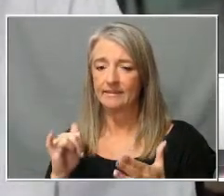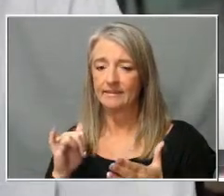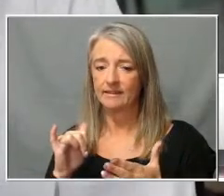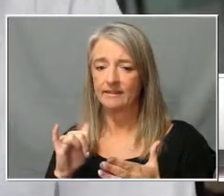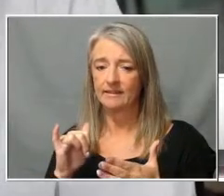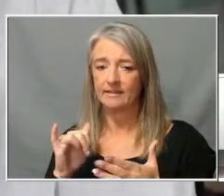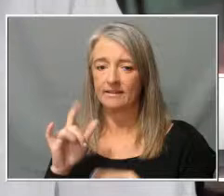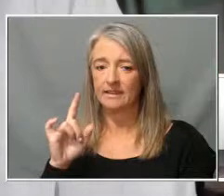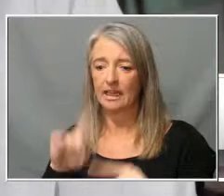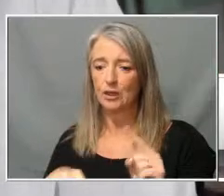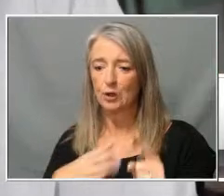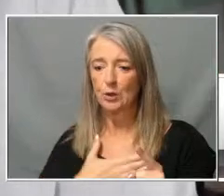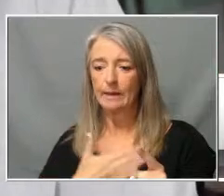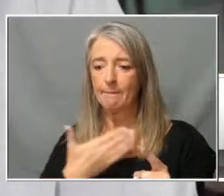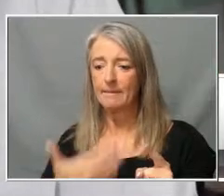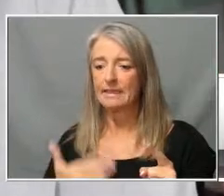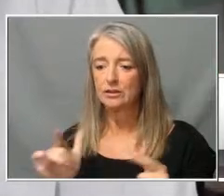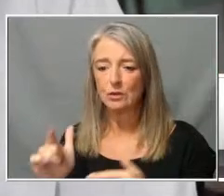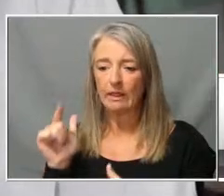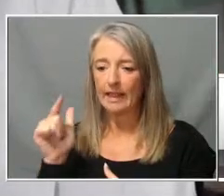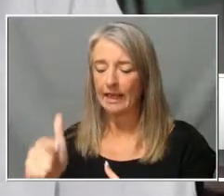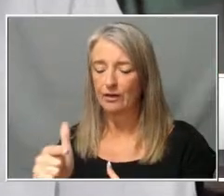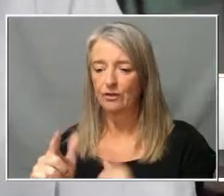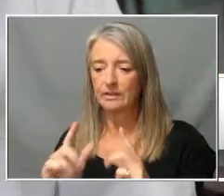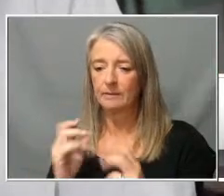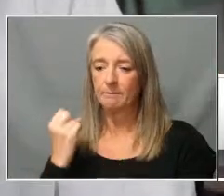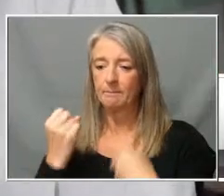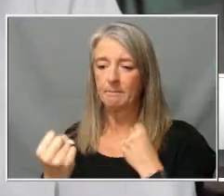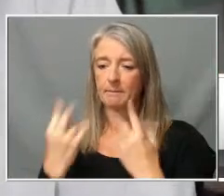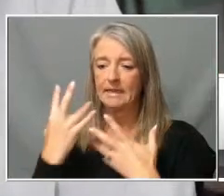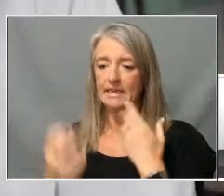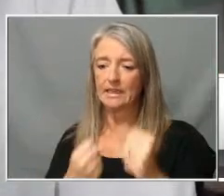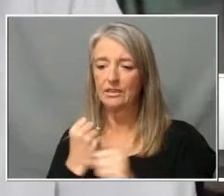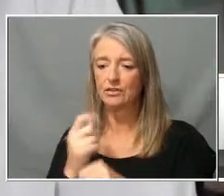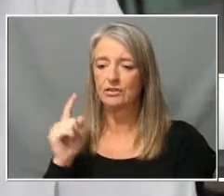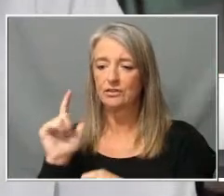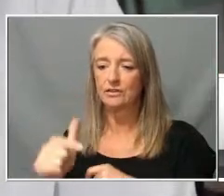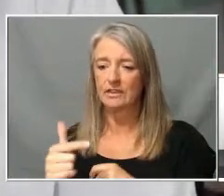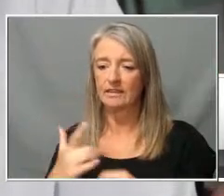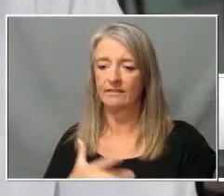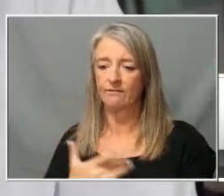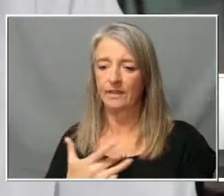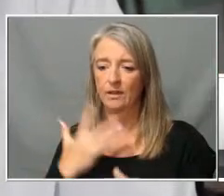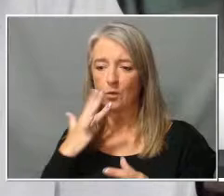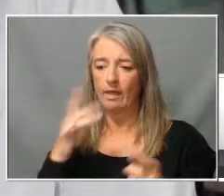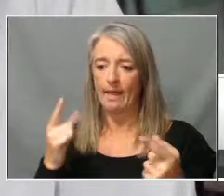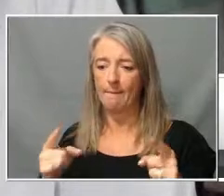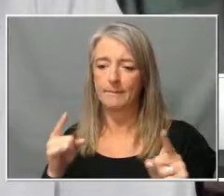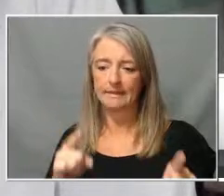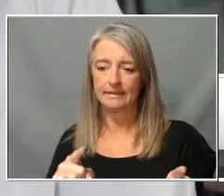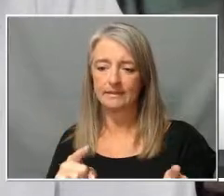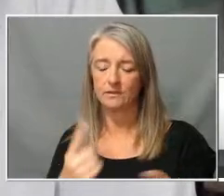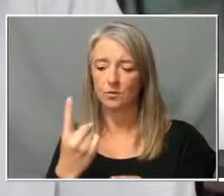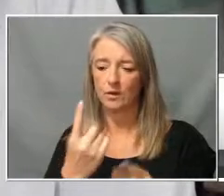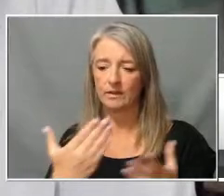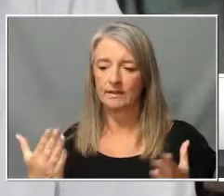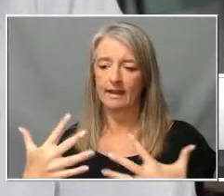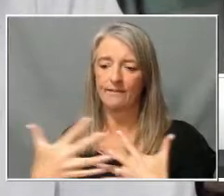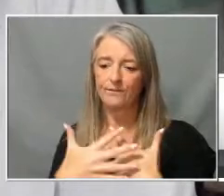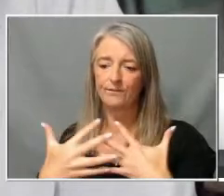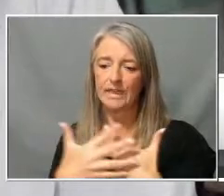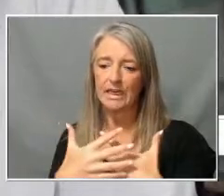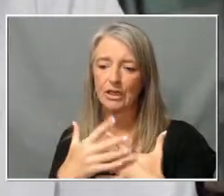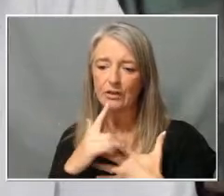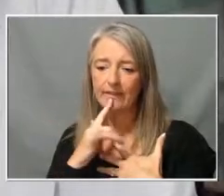couldn't admit it until later, like actually years later, that I had a feeling that that was going to happen. And it was also the one thing I feared, and feared it